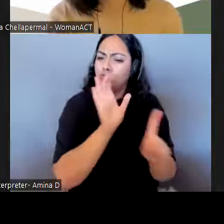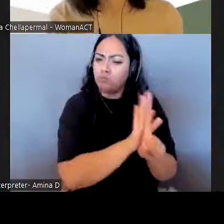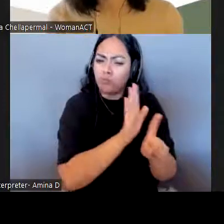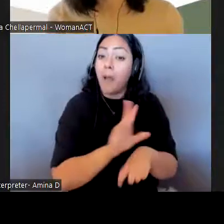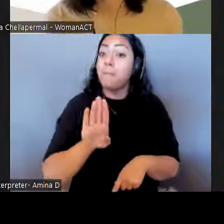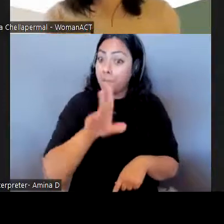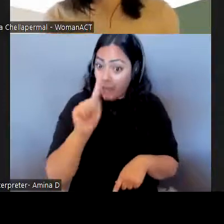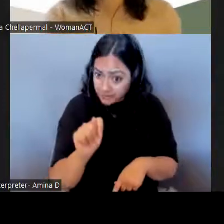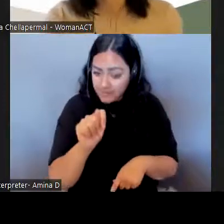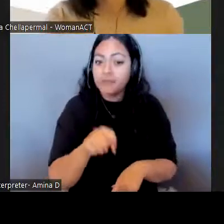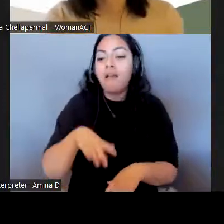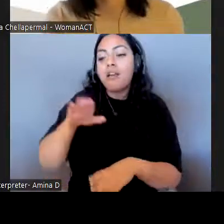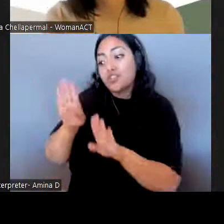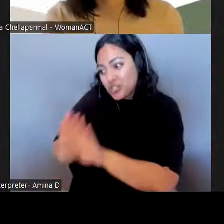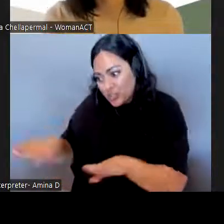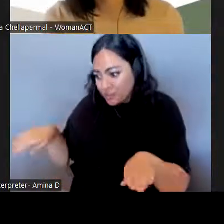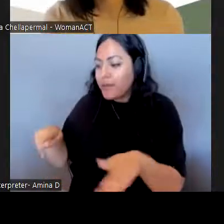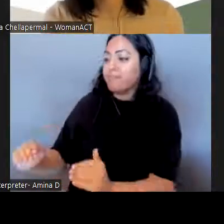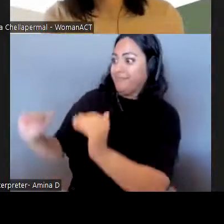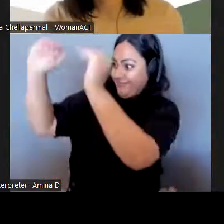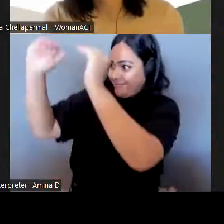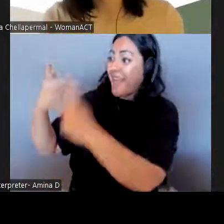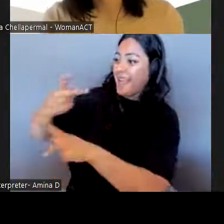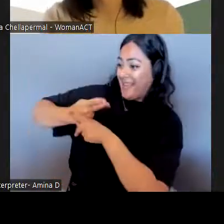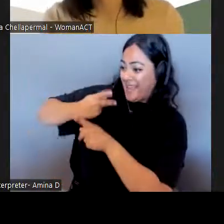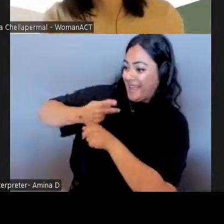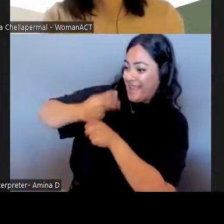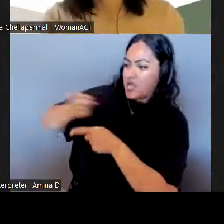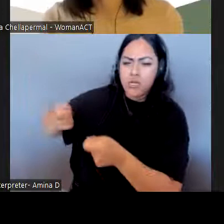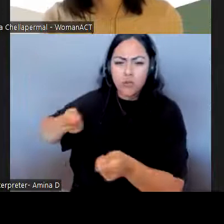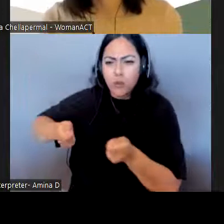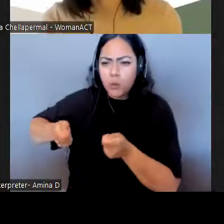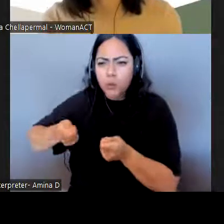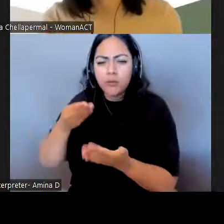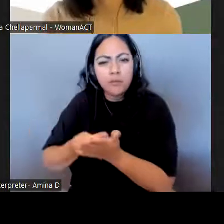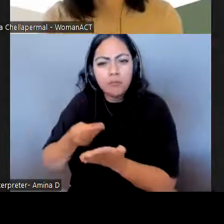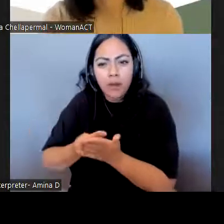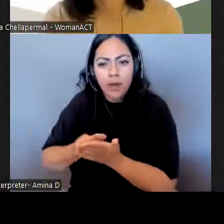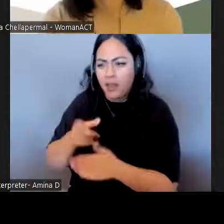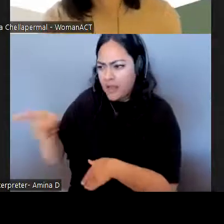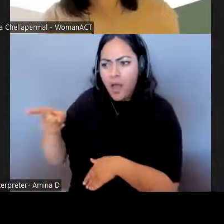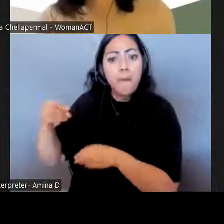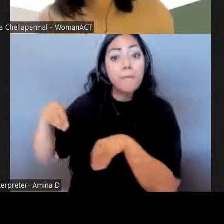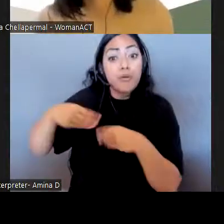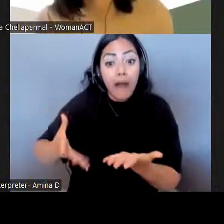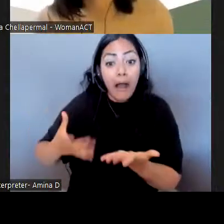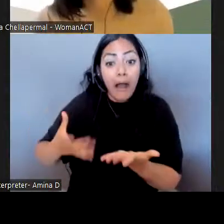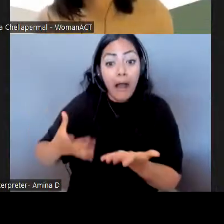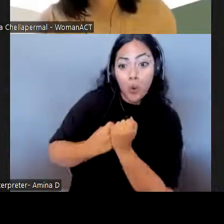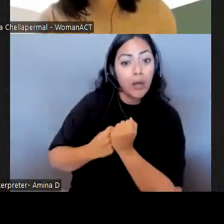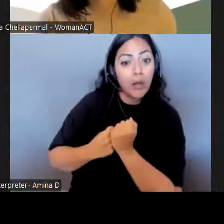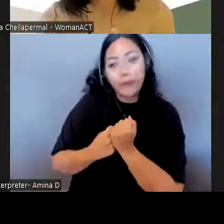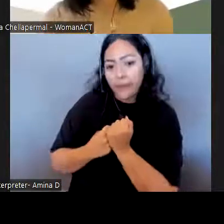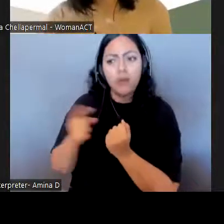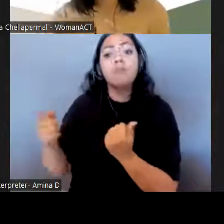children control over the money, so the same control of the money, to be abusive because they were not providing for the family, even though they had responsibility to do